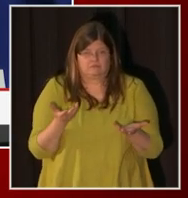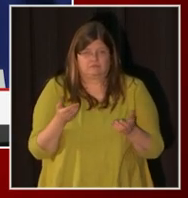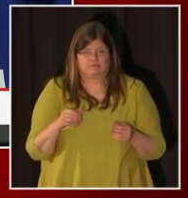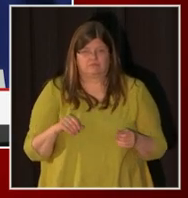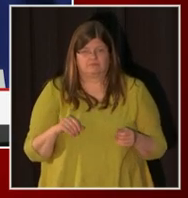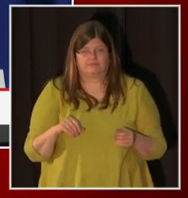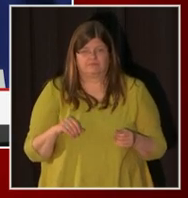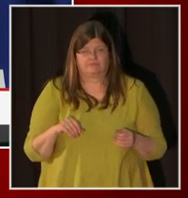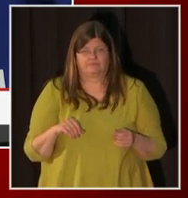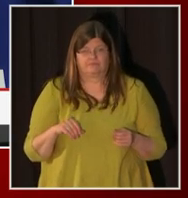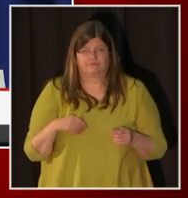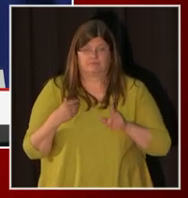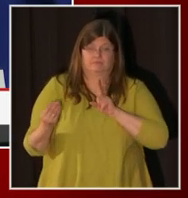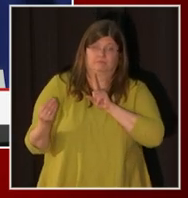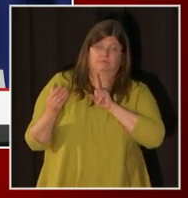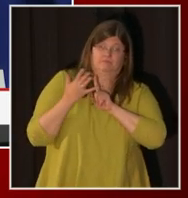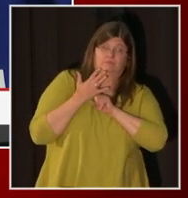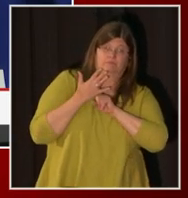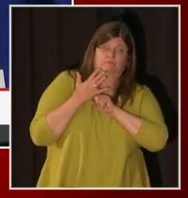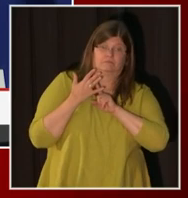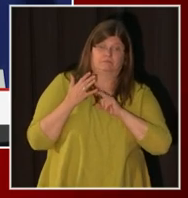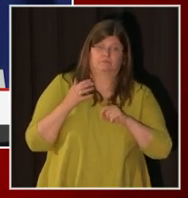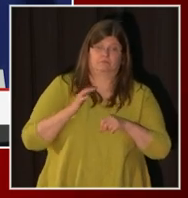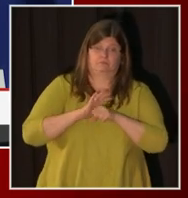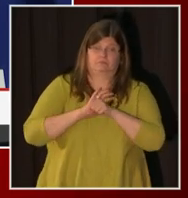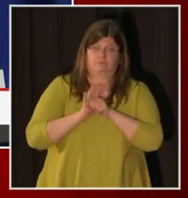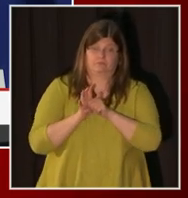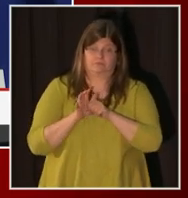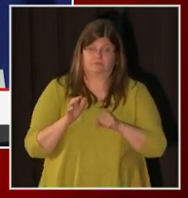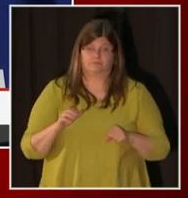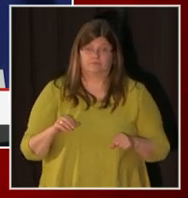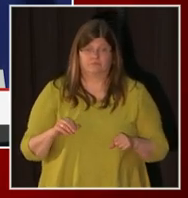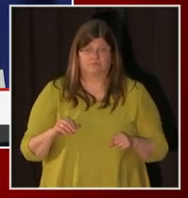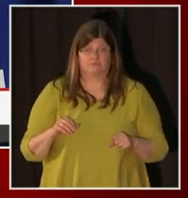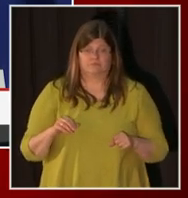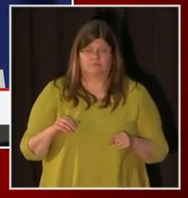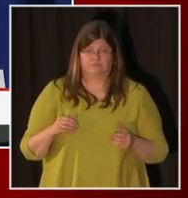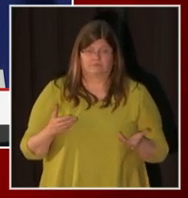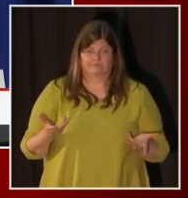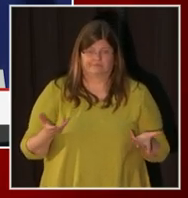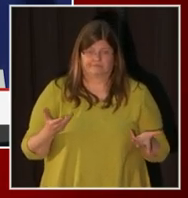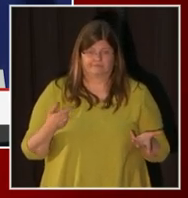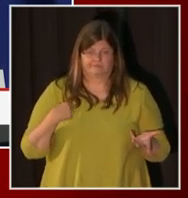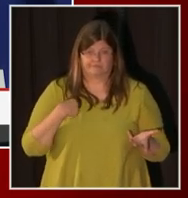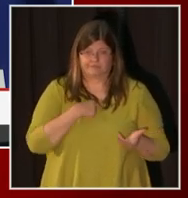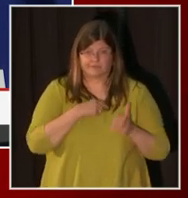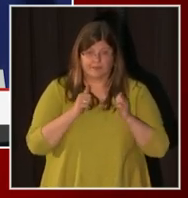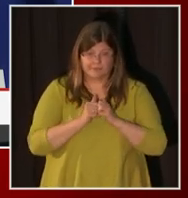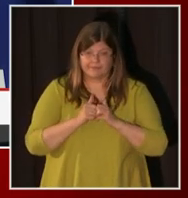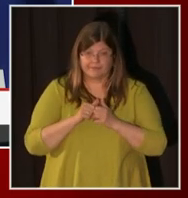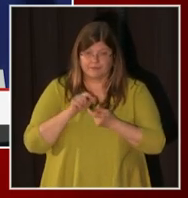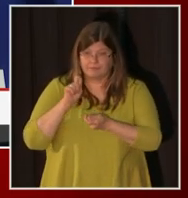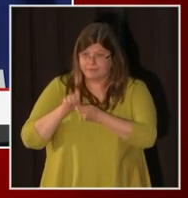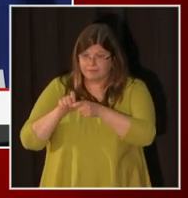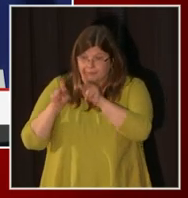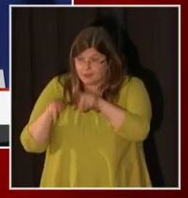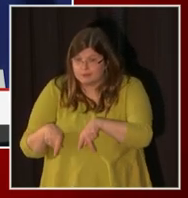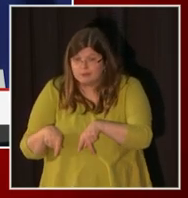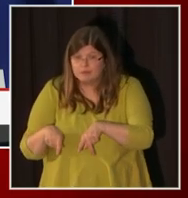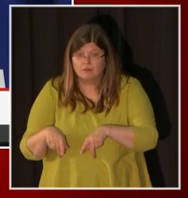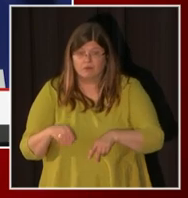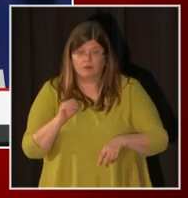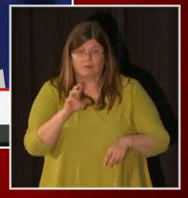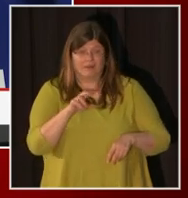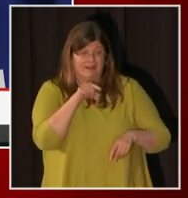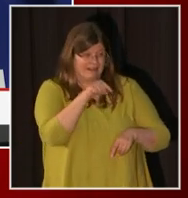our coronavirus or COVID-19 is because we were with X person or in X venue, because we